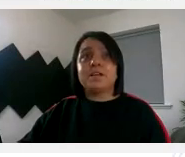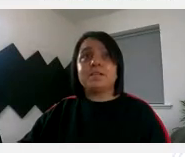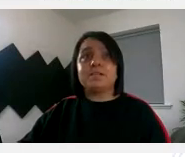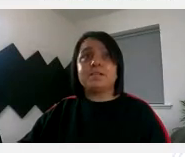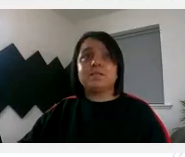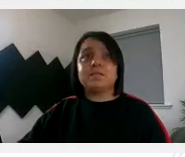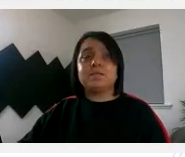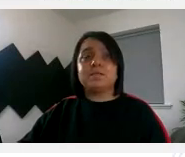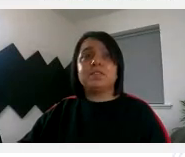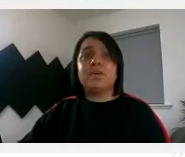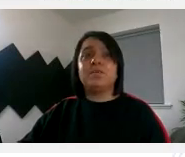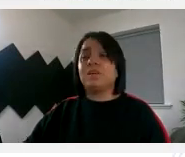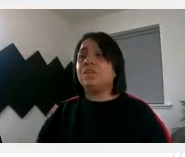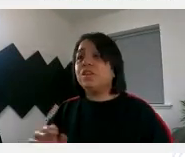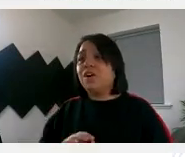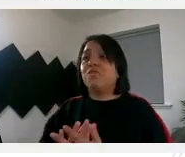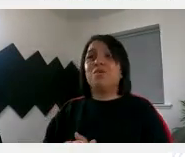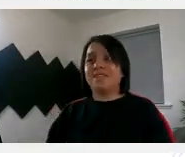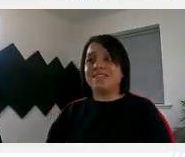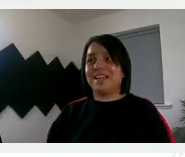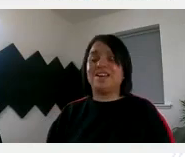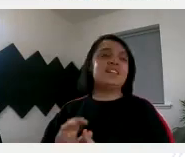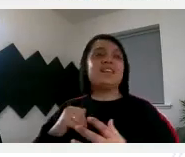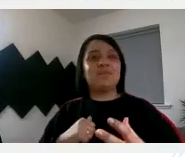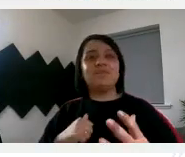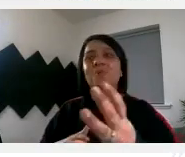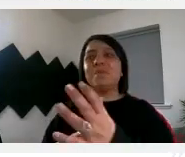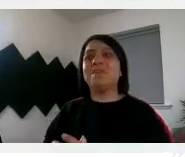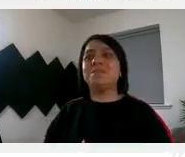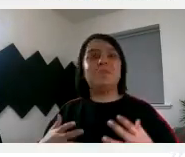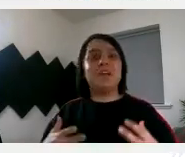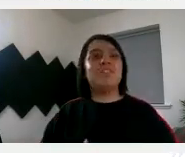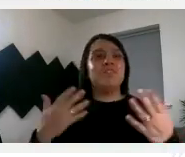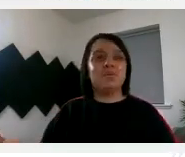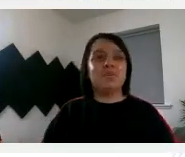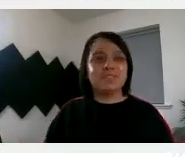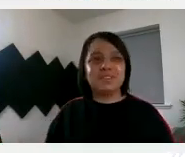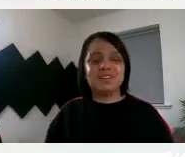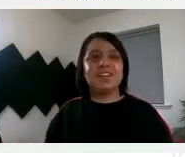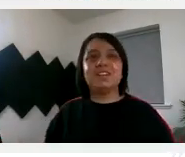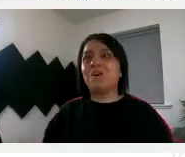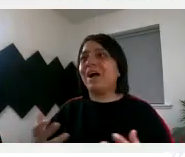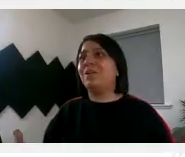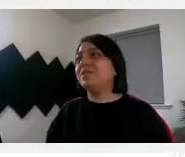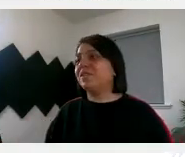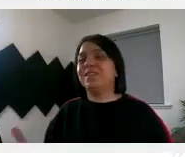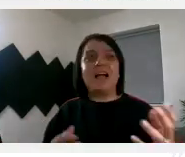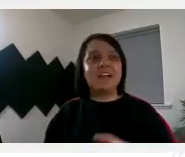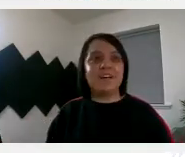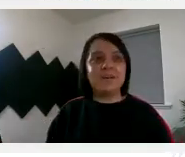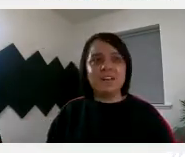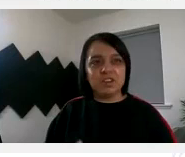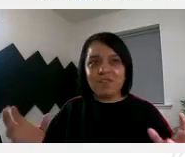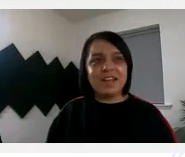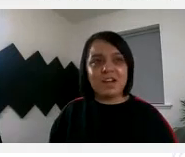Okay. So you got roadman slang. Like I said, roadman means people that are on road. Like, they go out, you know, they hang